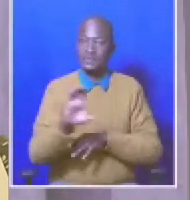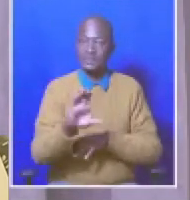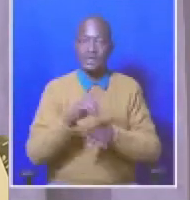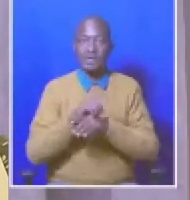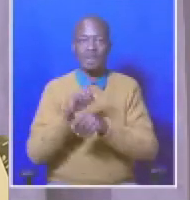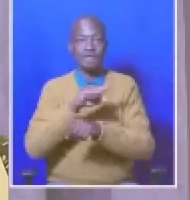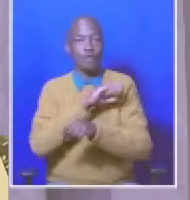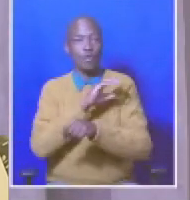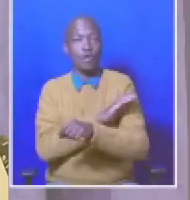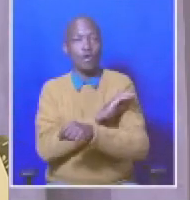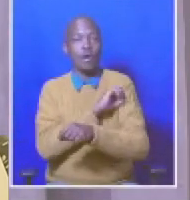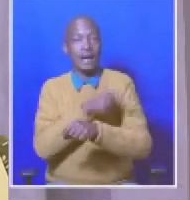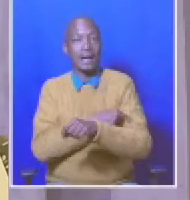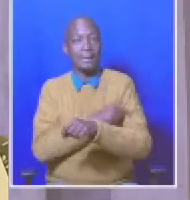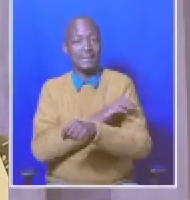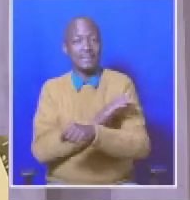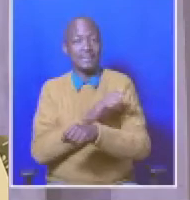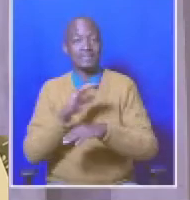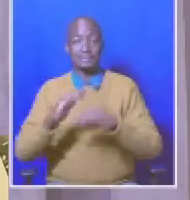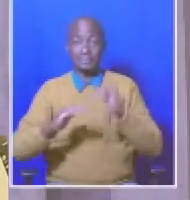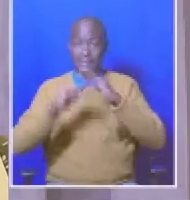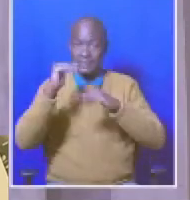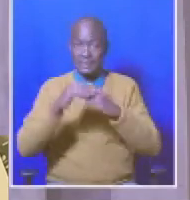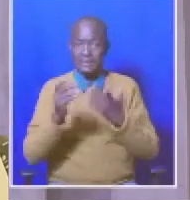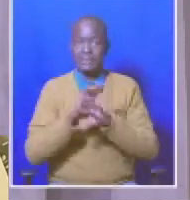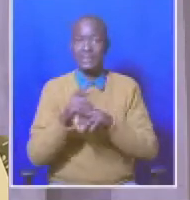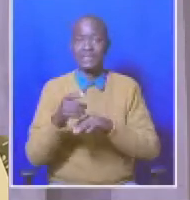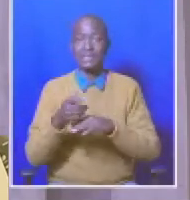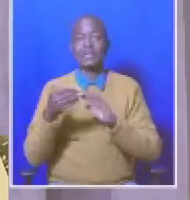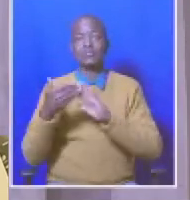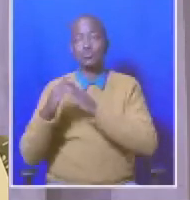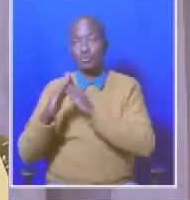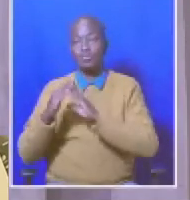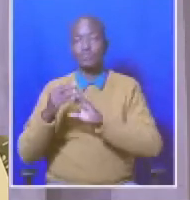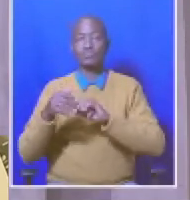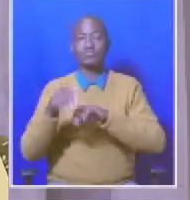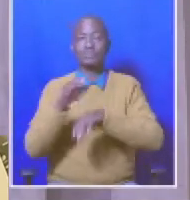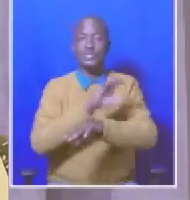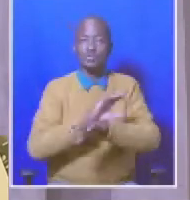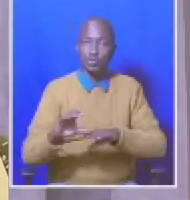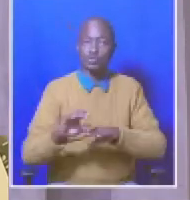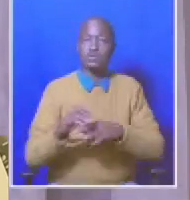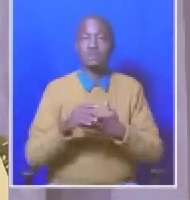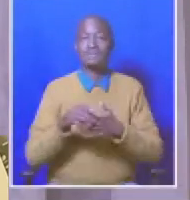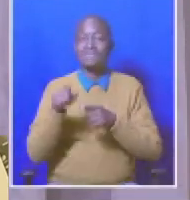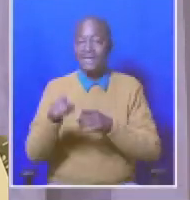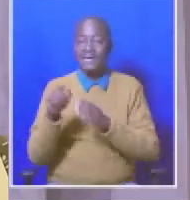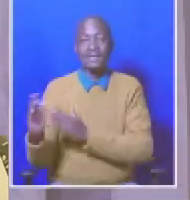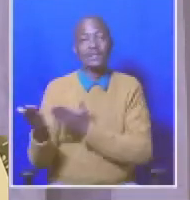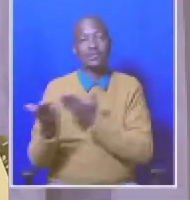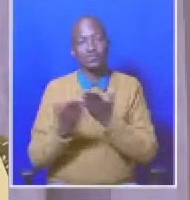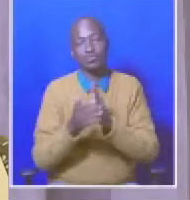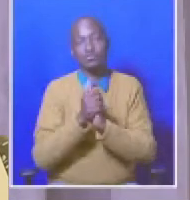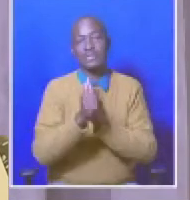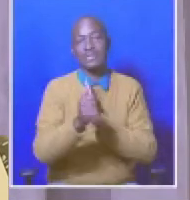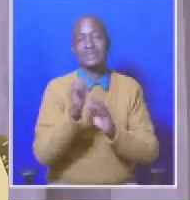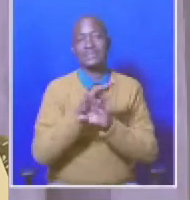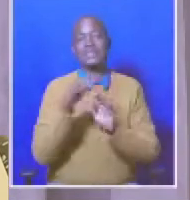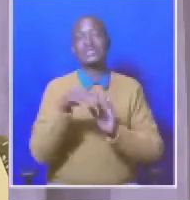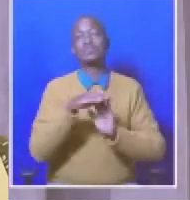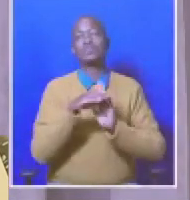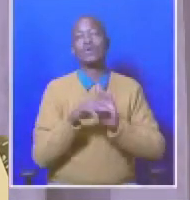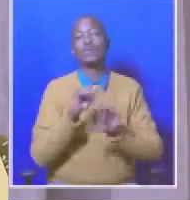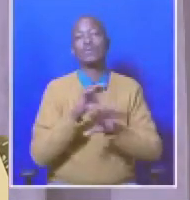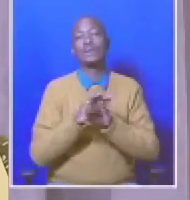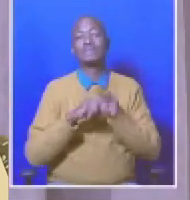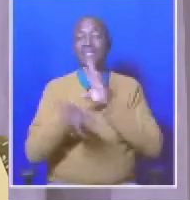capacity building to community colleges. And there they introduce skills programs, learnerships,